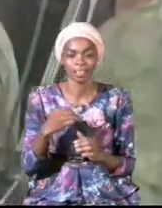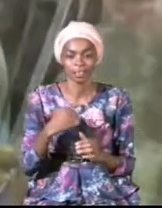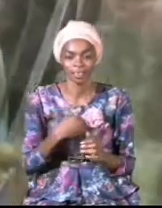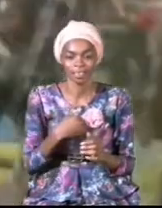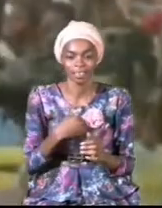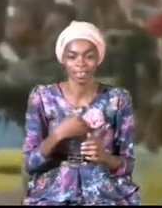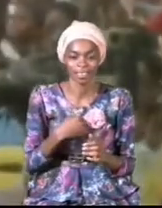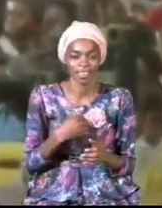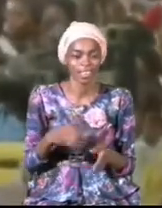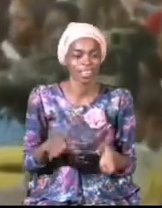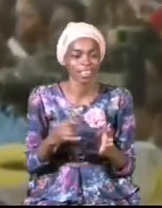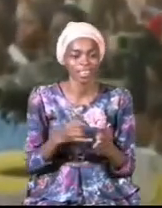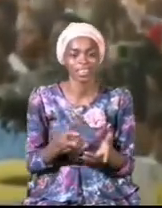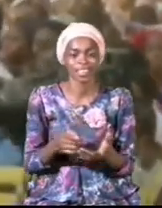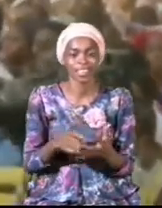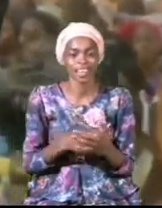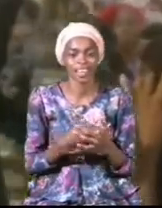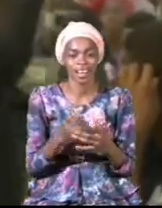start.